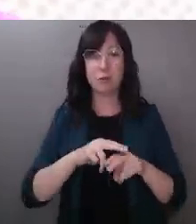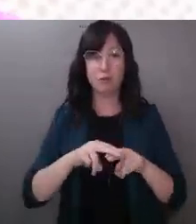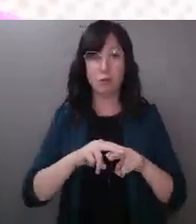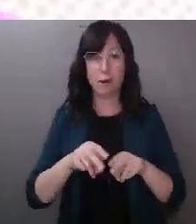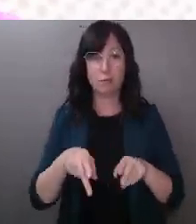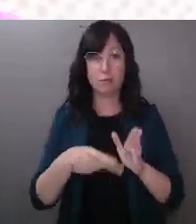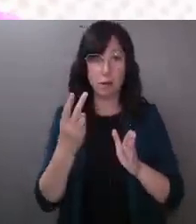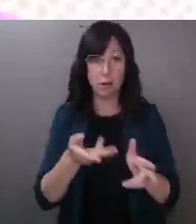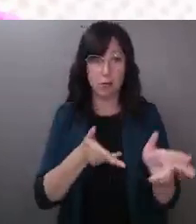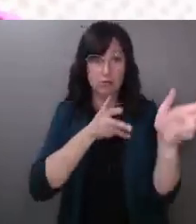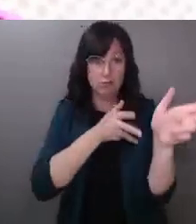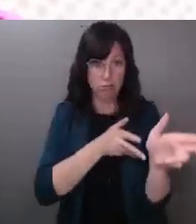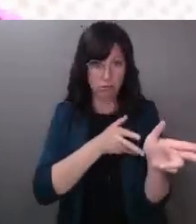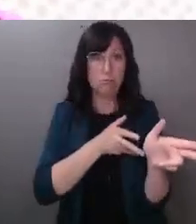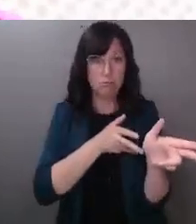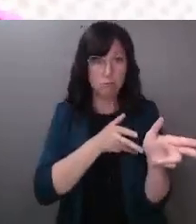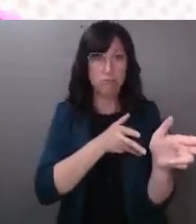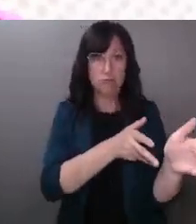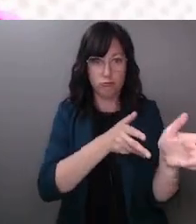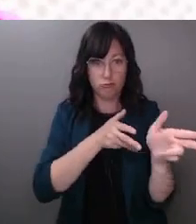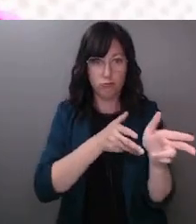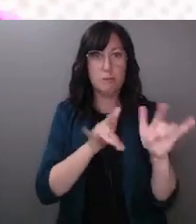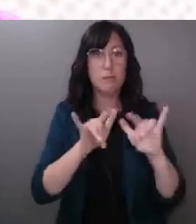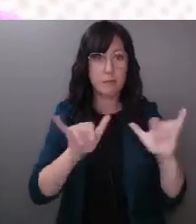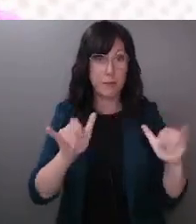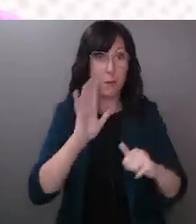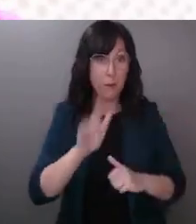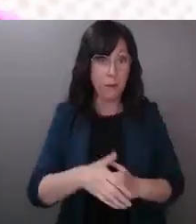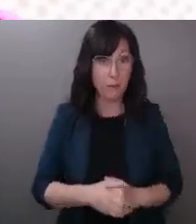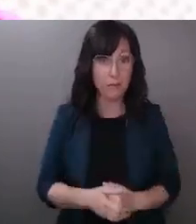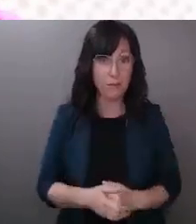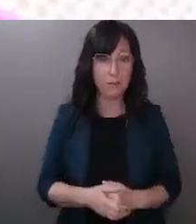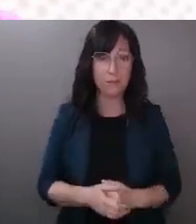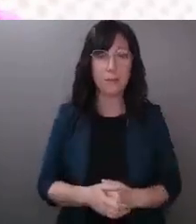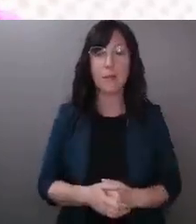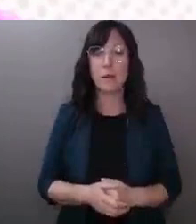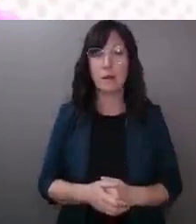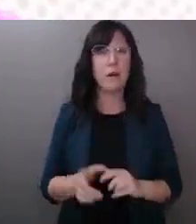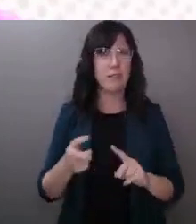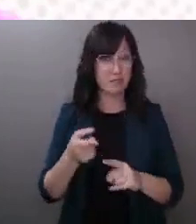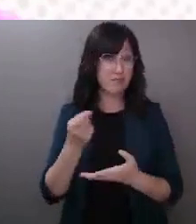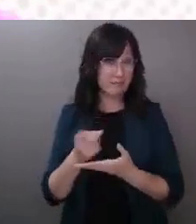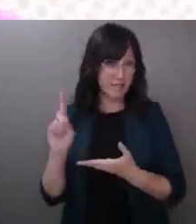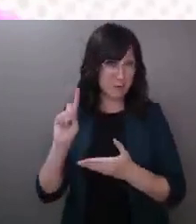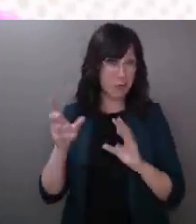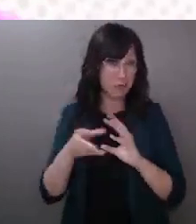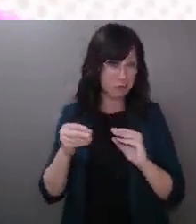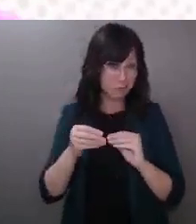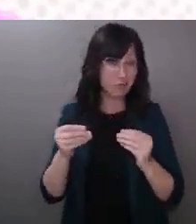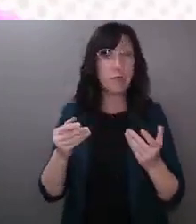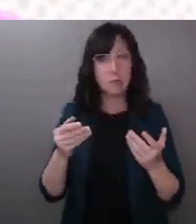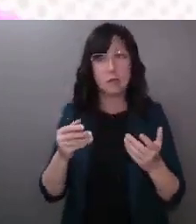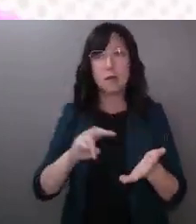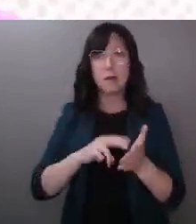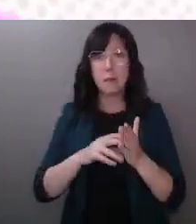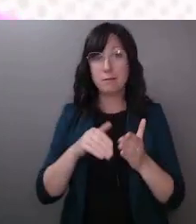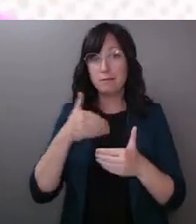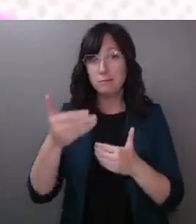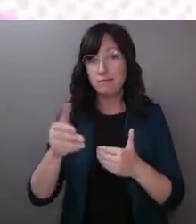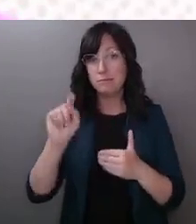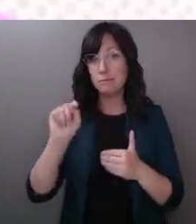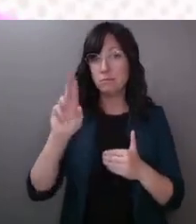periods. As we said last week, future updates will be presented at the Transit